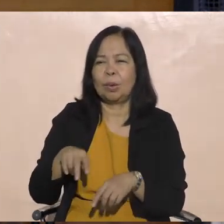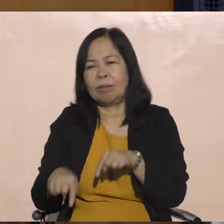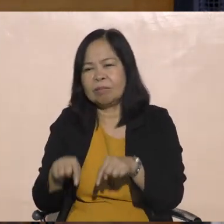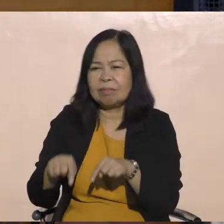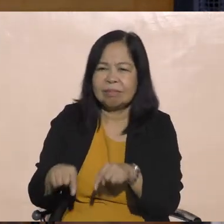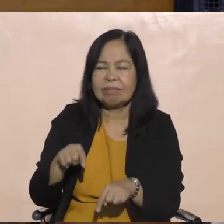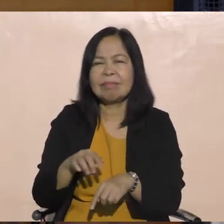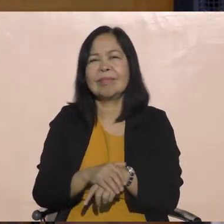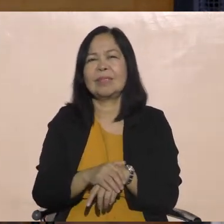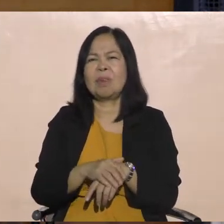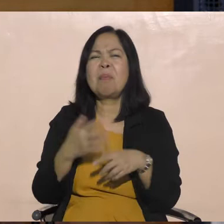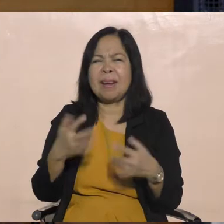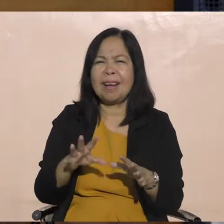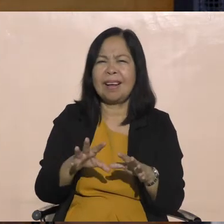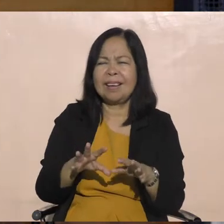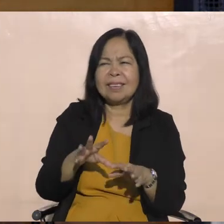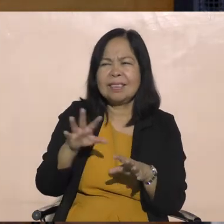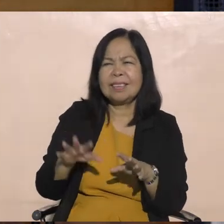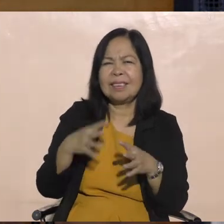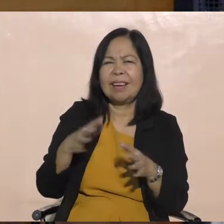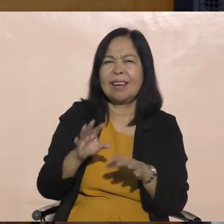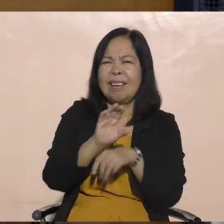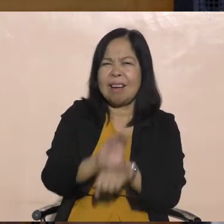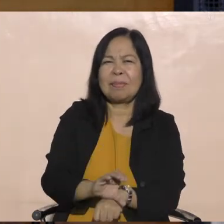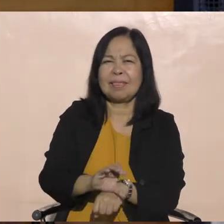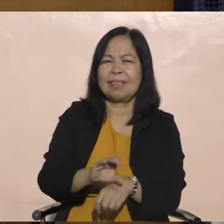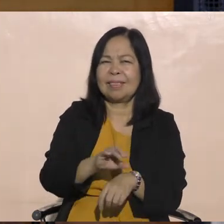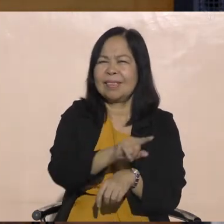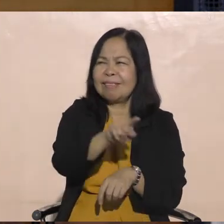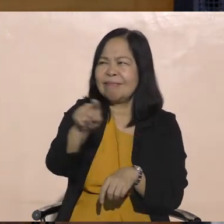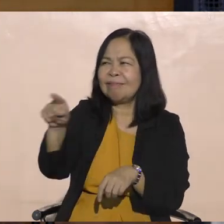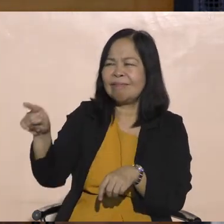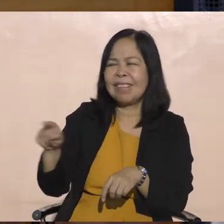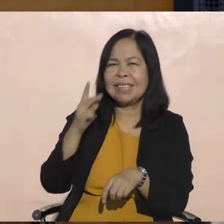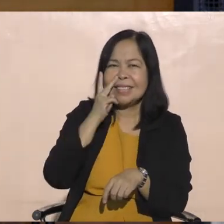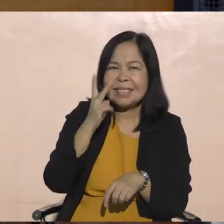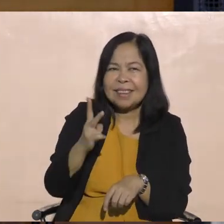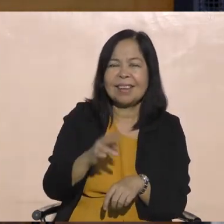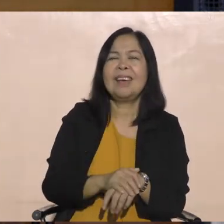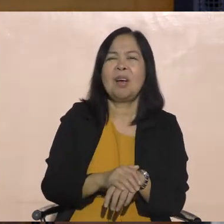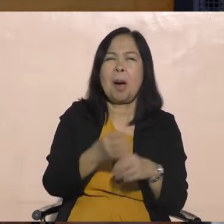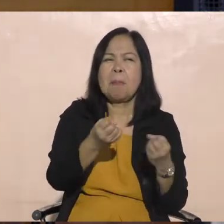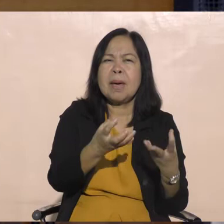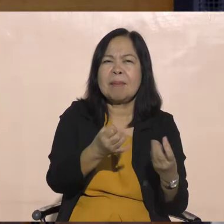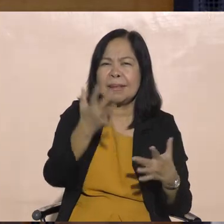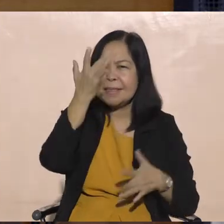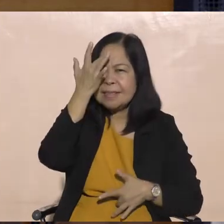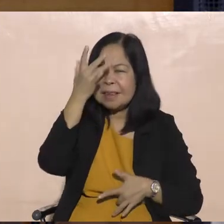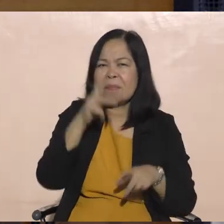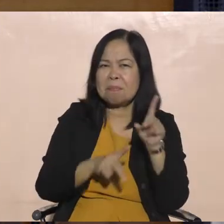immediately. They were so accustomed to seeing Jesus heals the sick. But for them to see